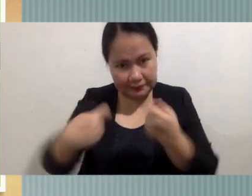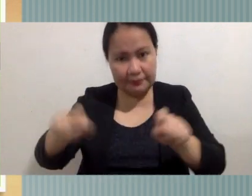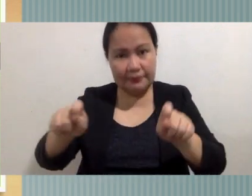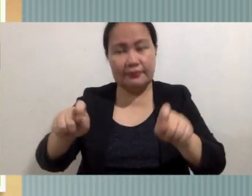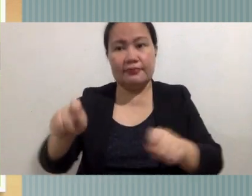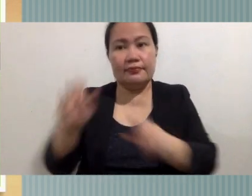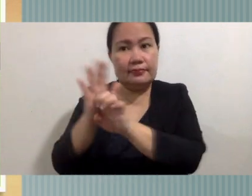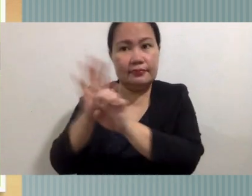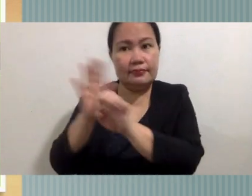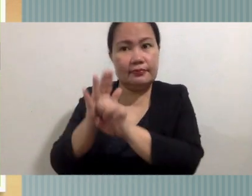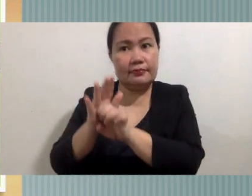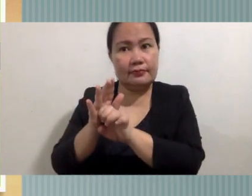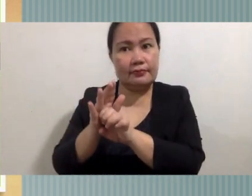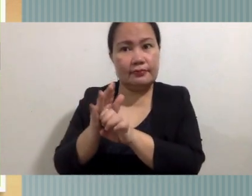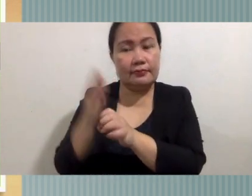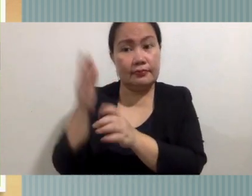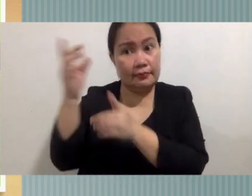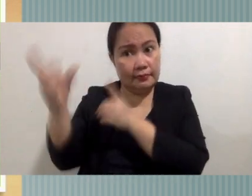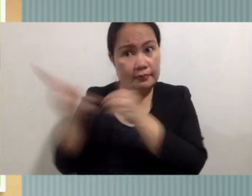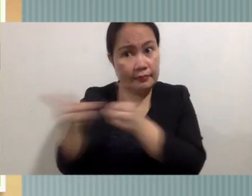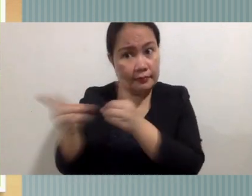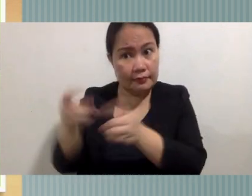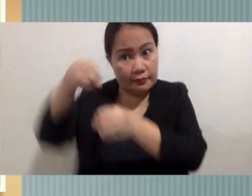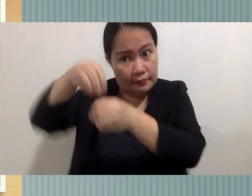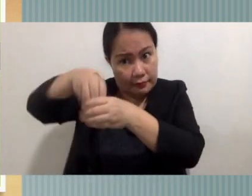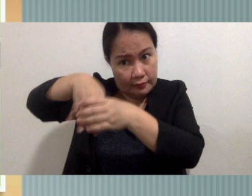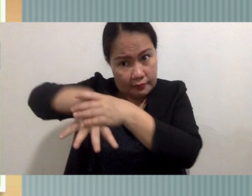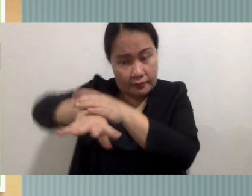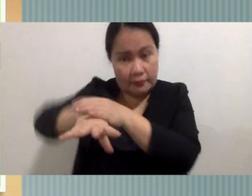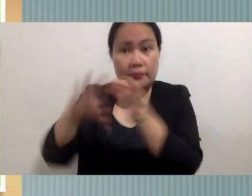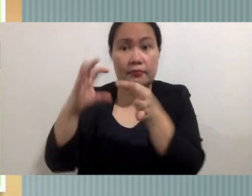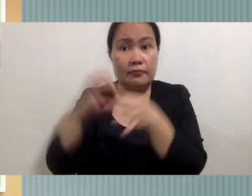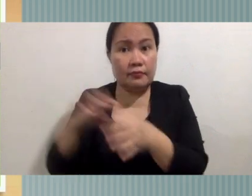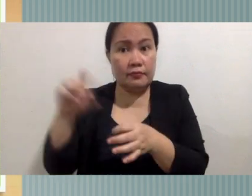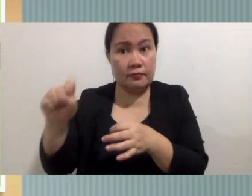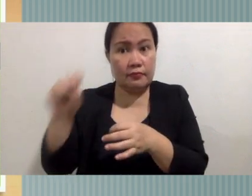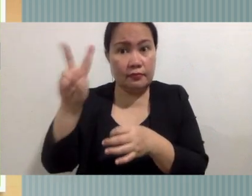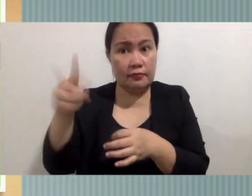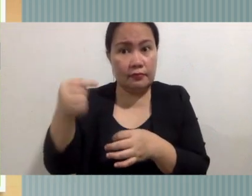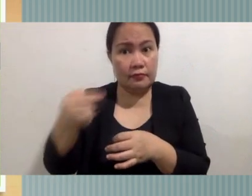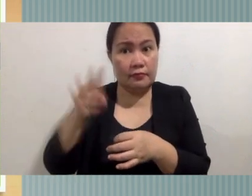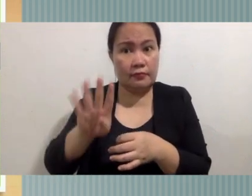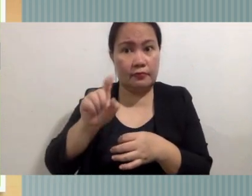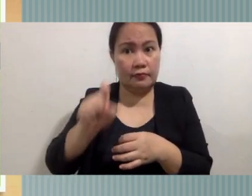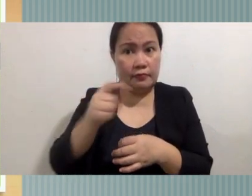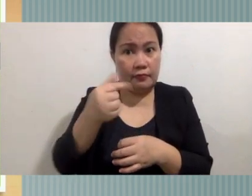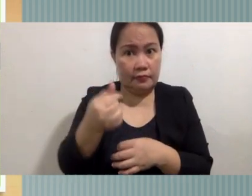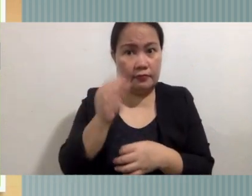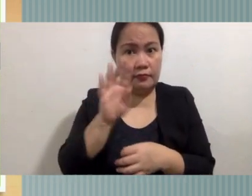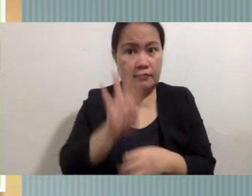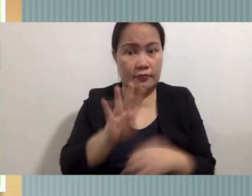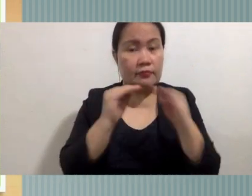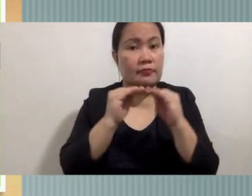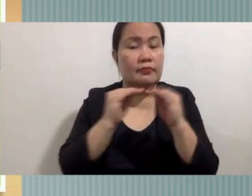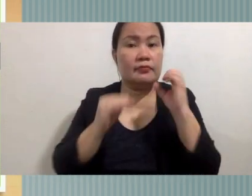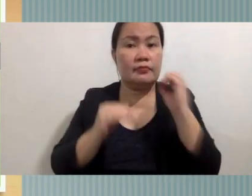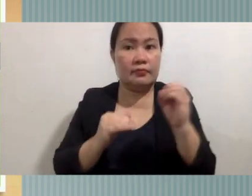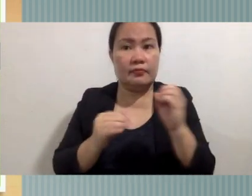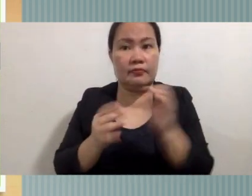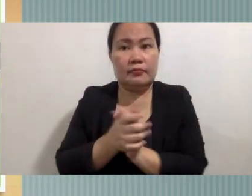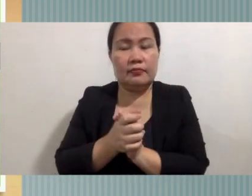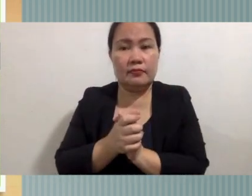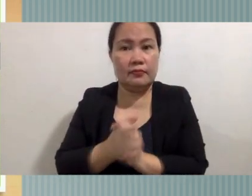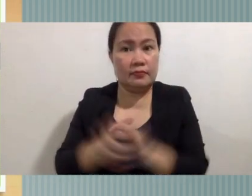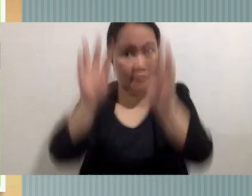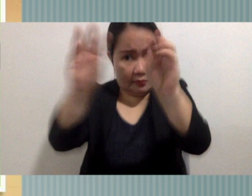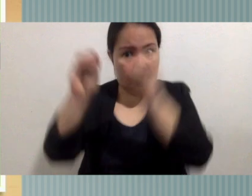So, let us have an example. I have here described the roots of x squared minus 4x plus 4 is